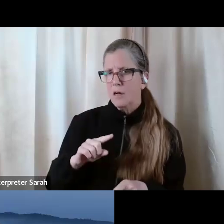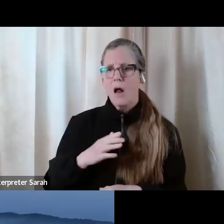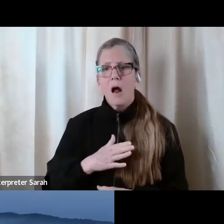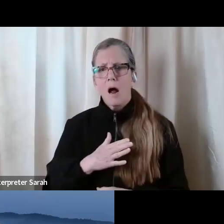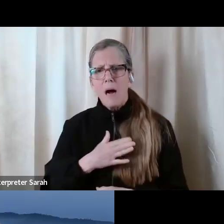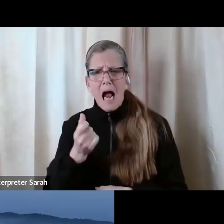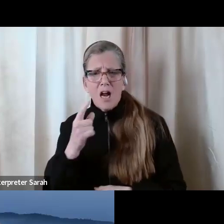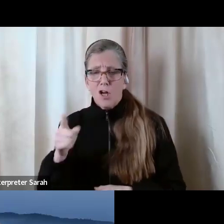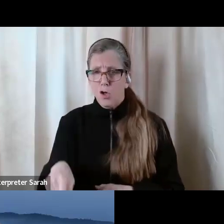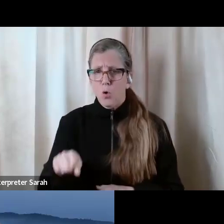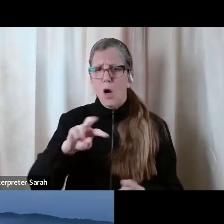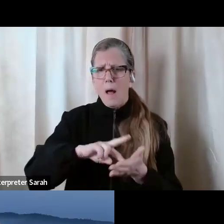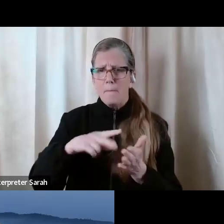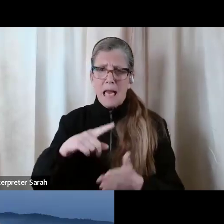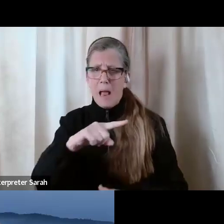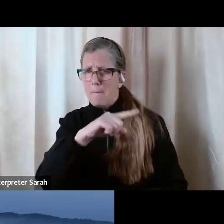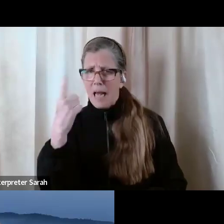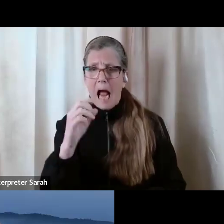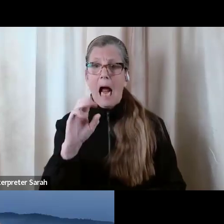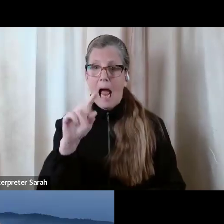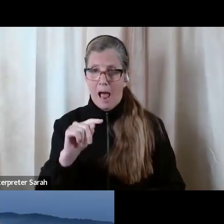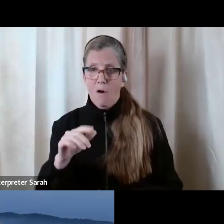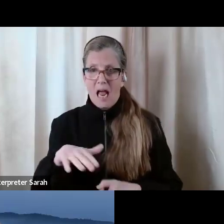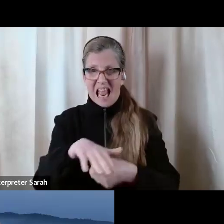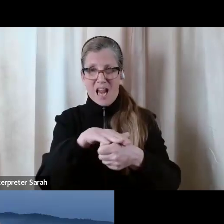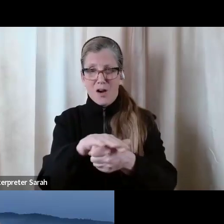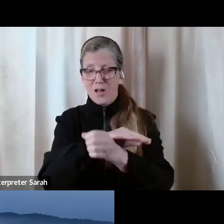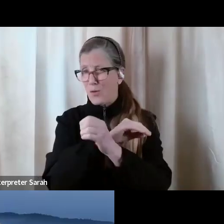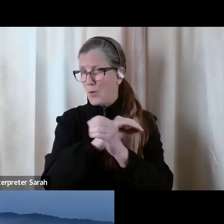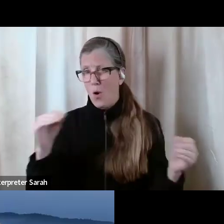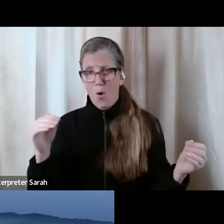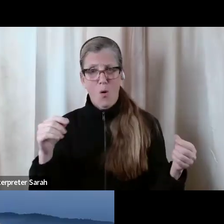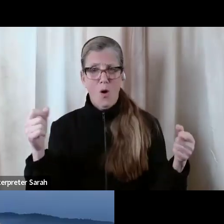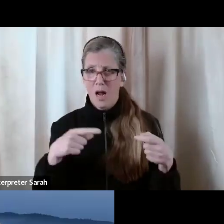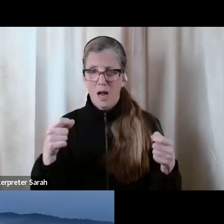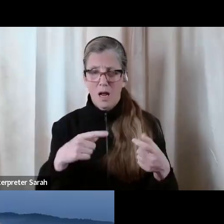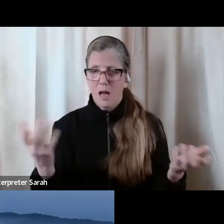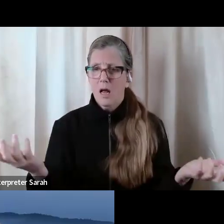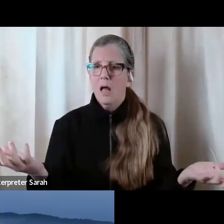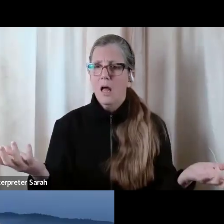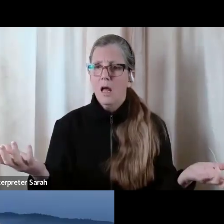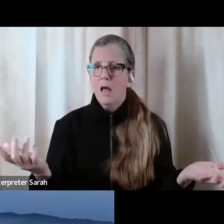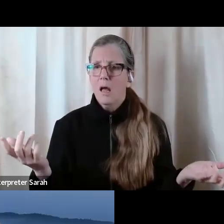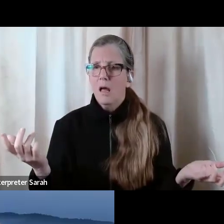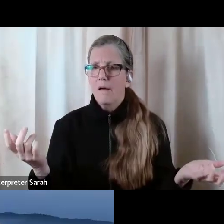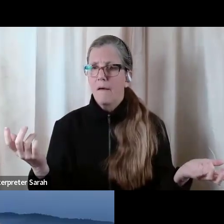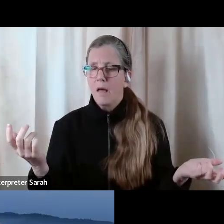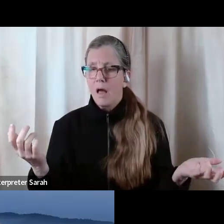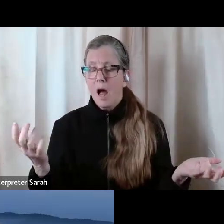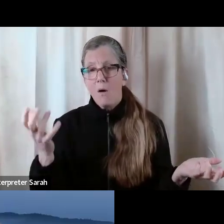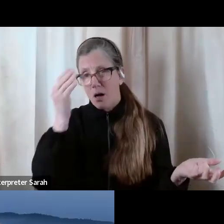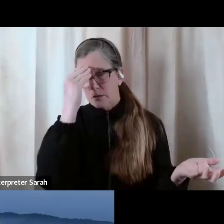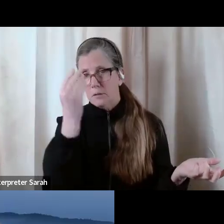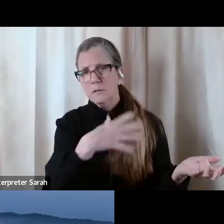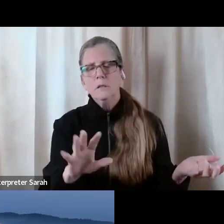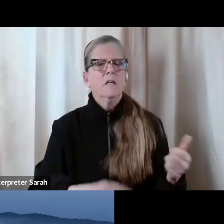by blackout areas and no signals. I would note that we mentioned above all that the